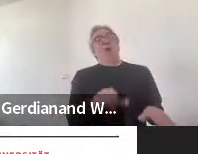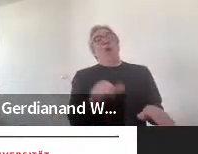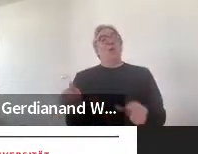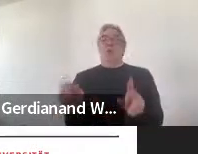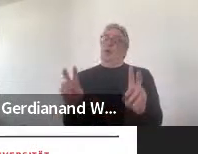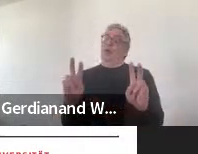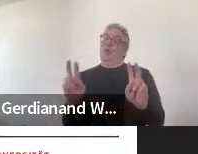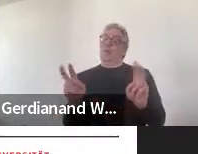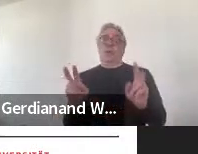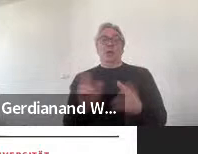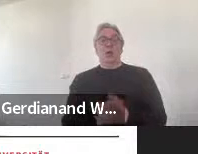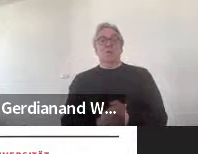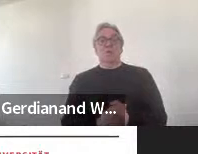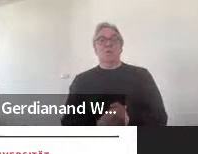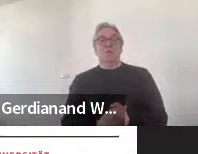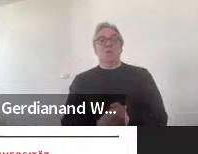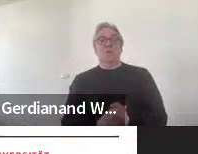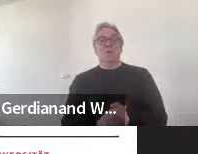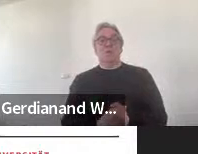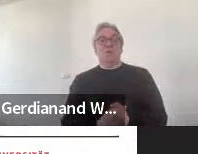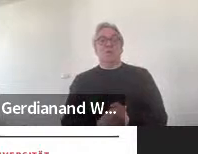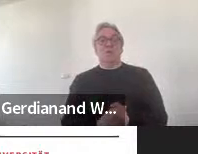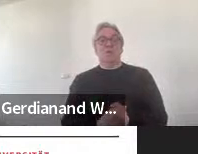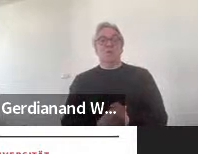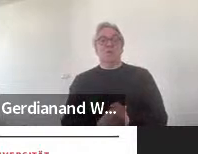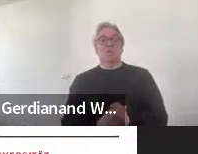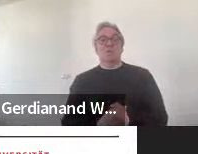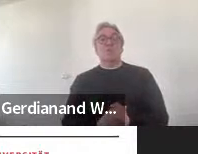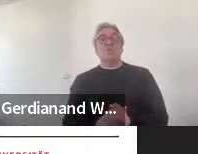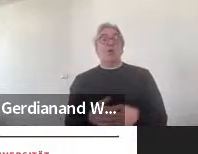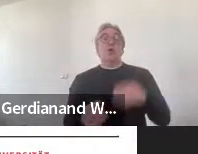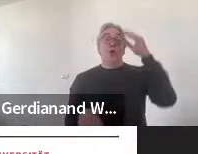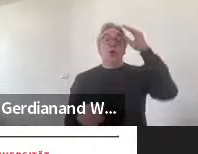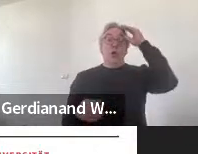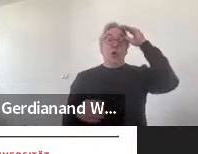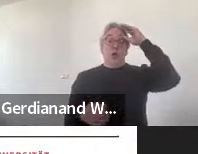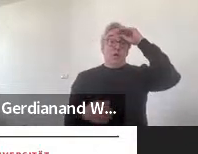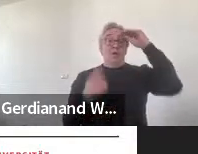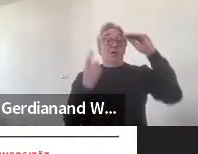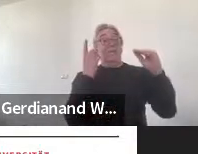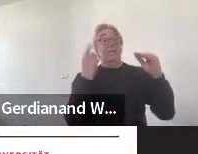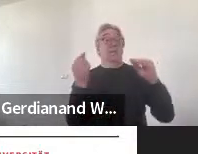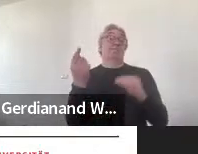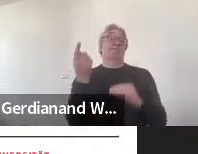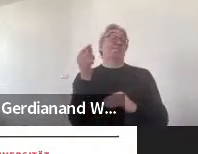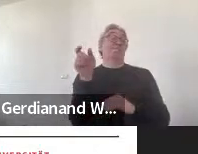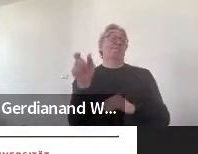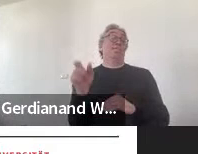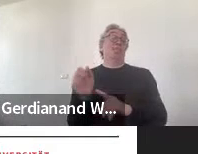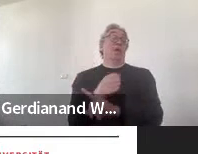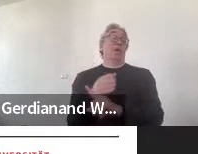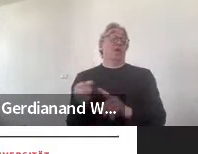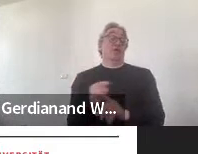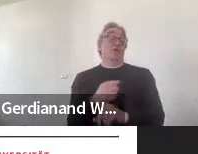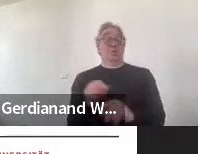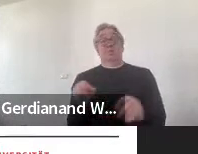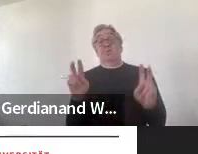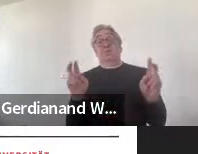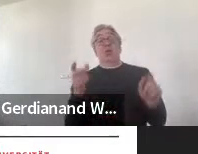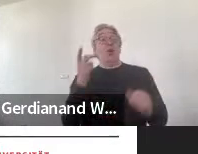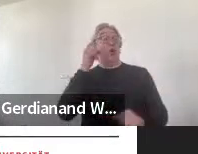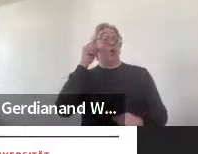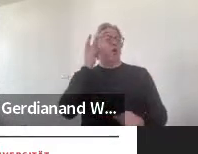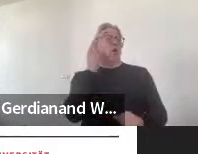topic and few further results. It's the topic of gender-based violence. The topic of gender-based violence was not